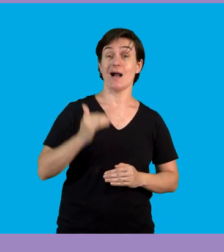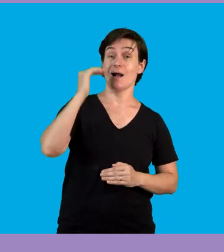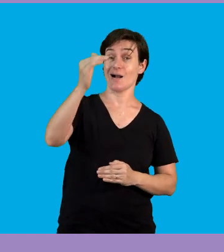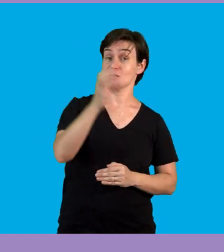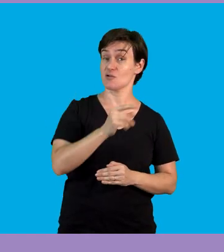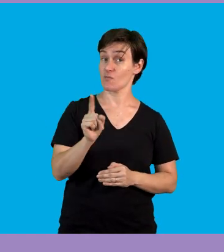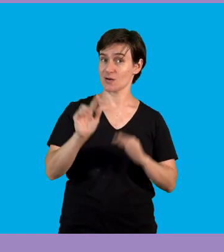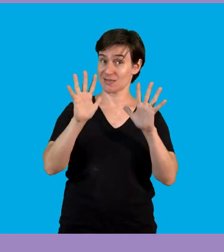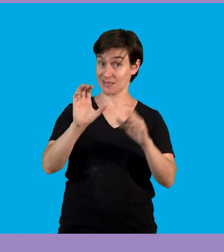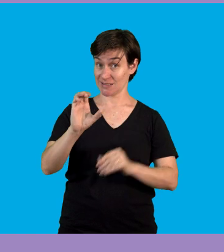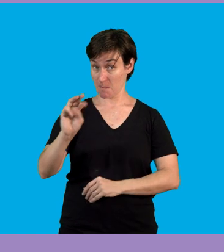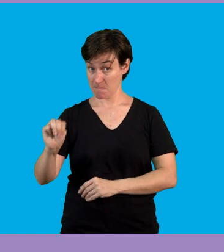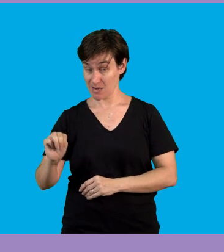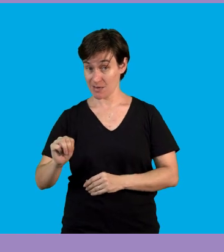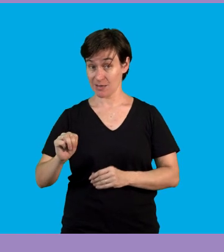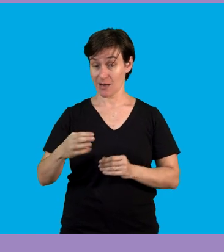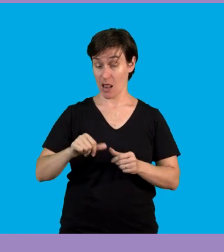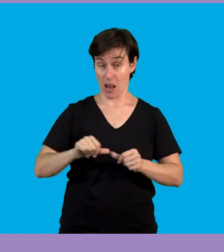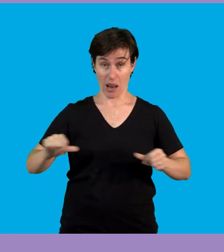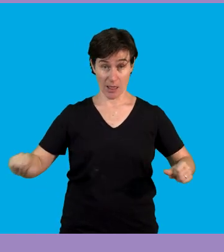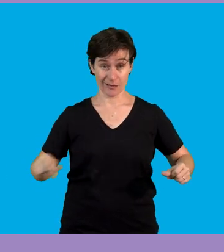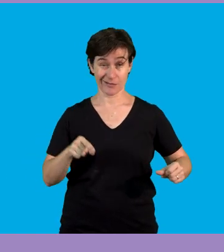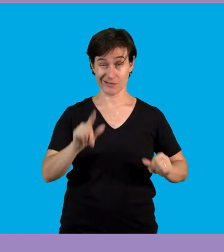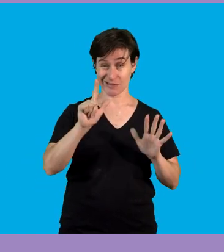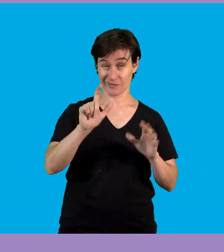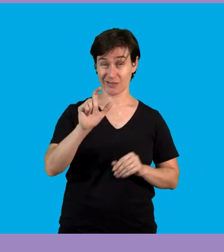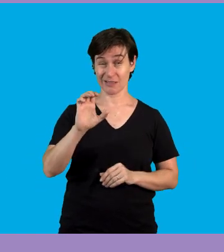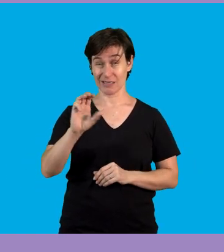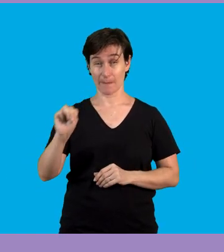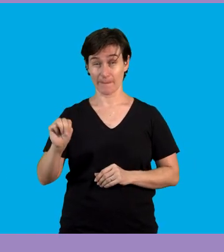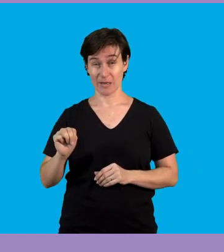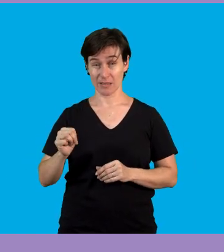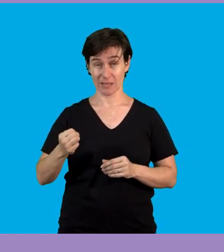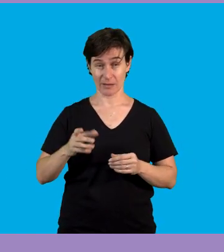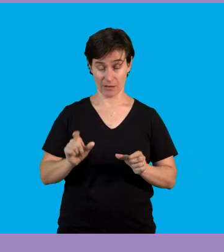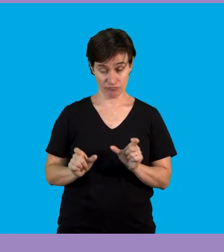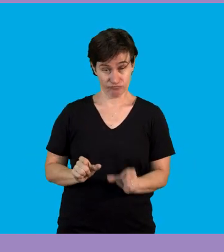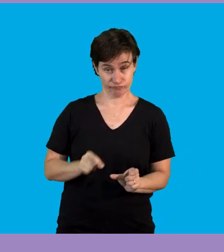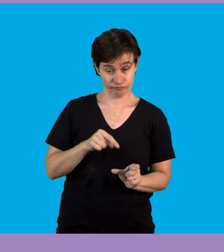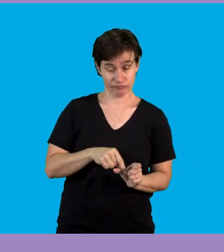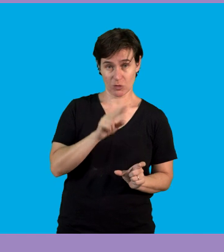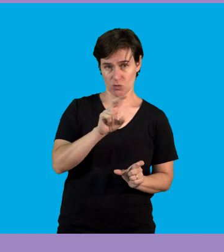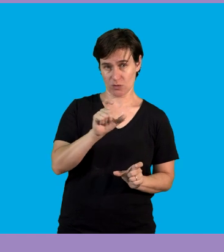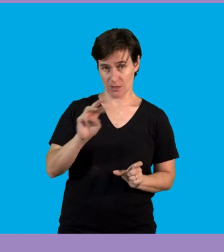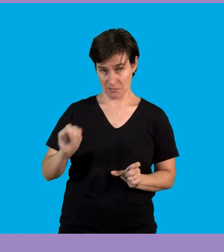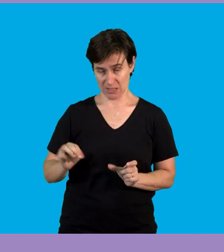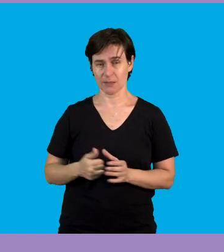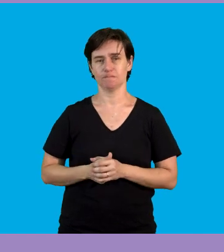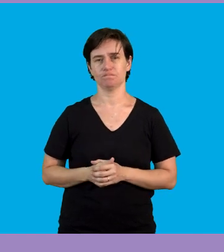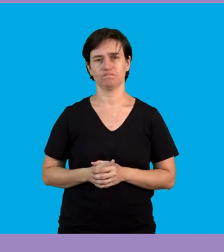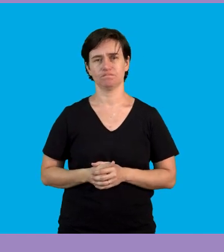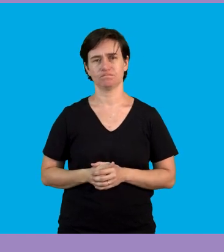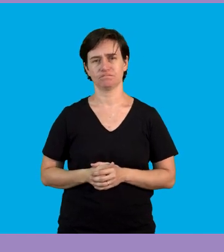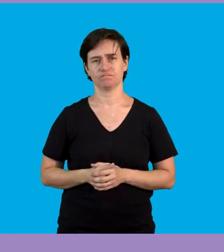10 centimeters, a length of 7 centimeters, and a breadth of 2 centimeters. Now, if we look at